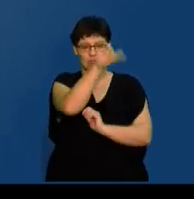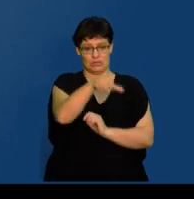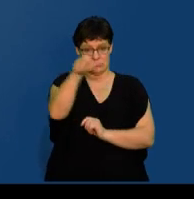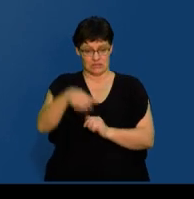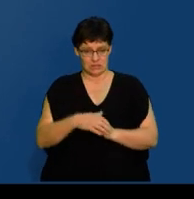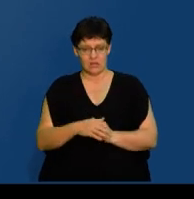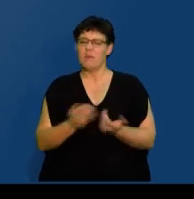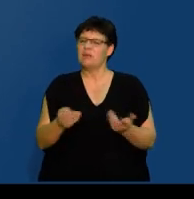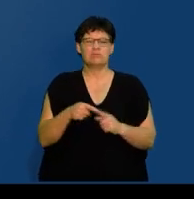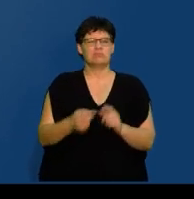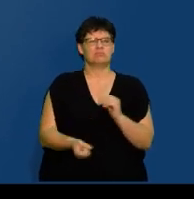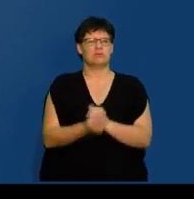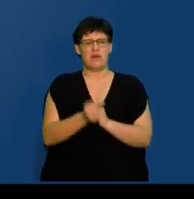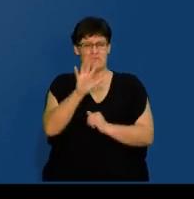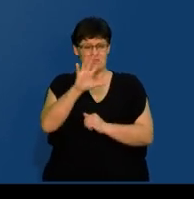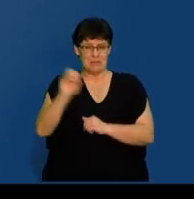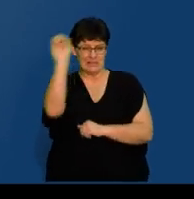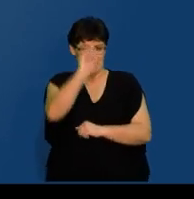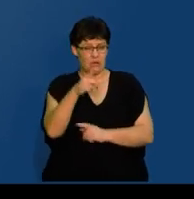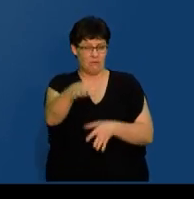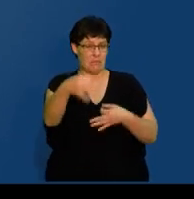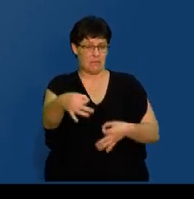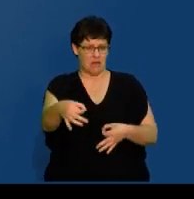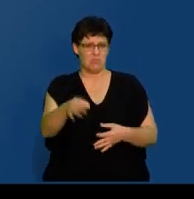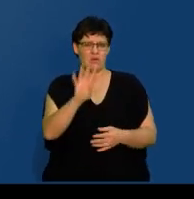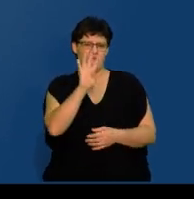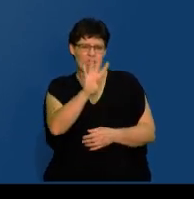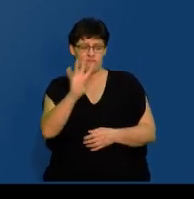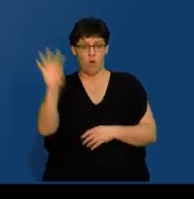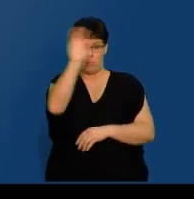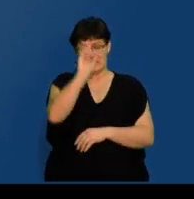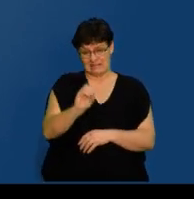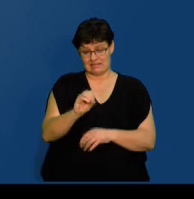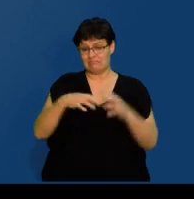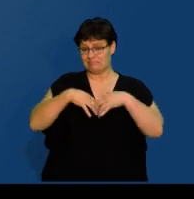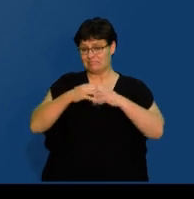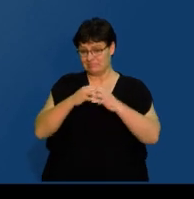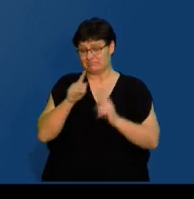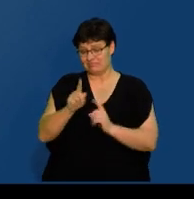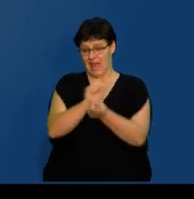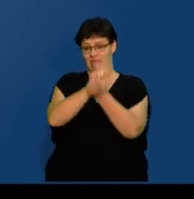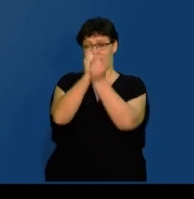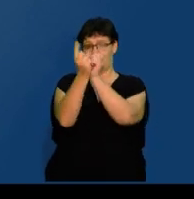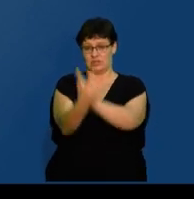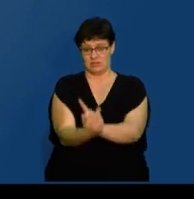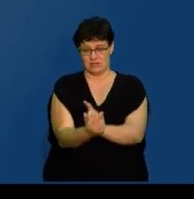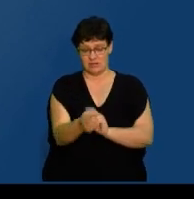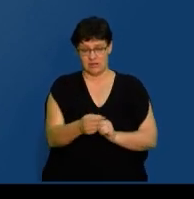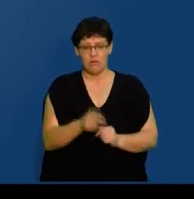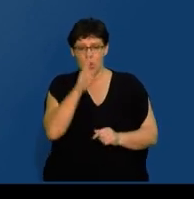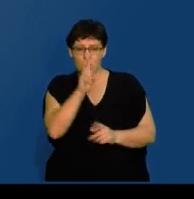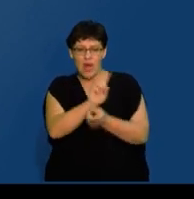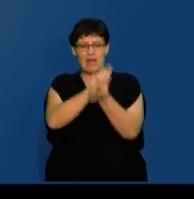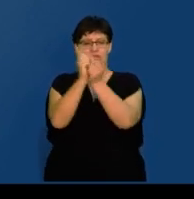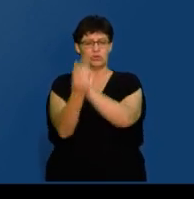said, probably 50% of the paper. We're looking at about 44% of the paper made up of evolution. So we look at